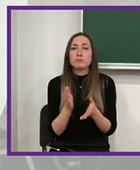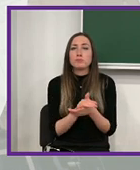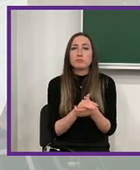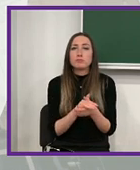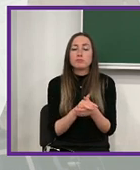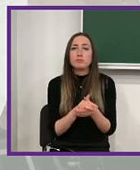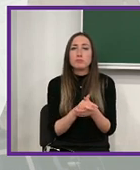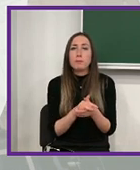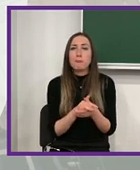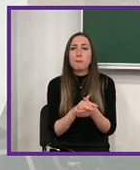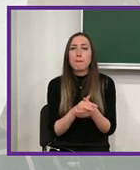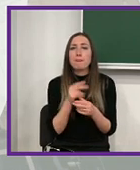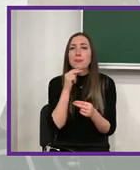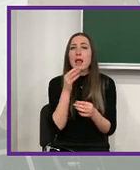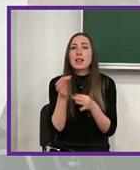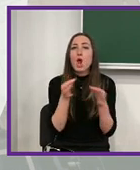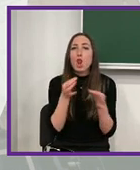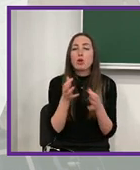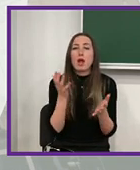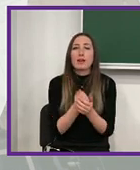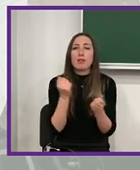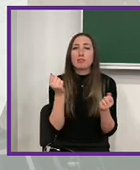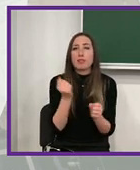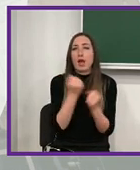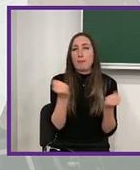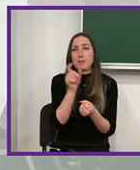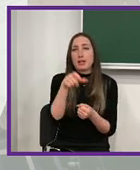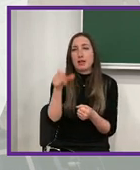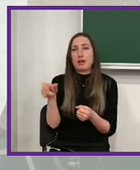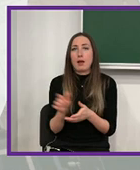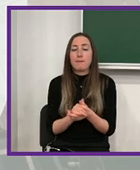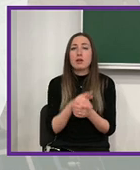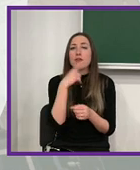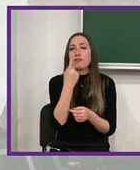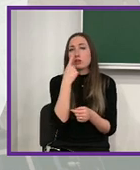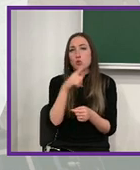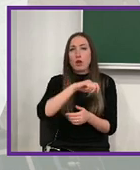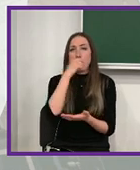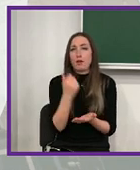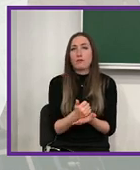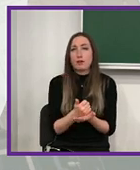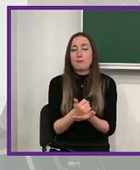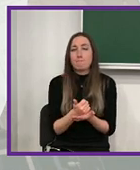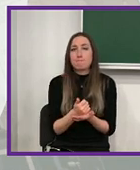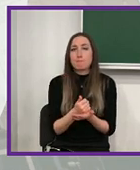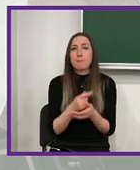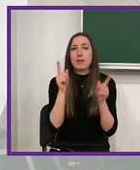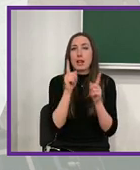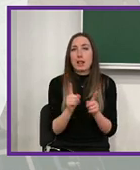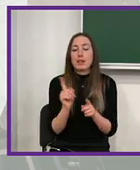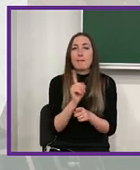with the workers. One of the very key issues is to not focus on the most